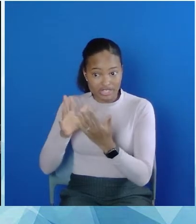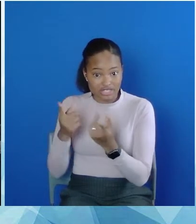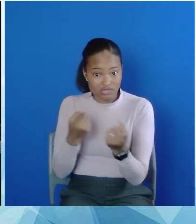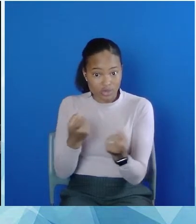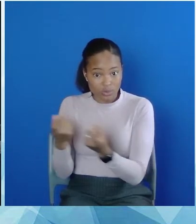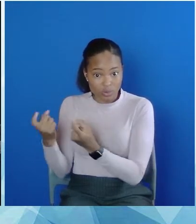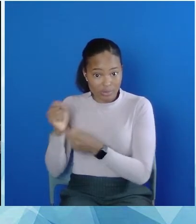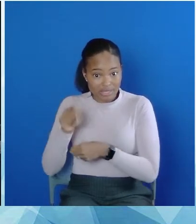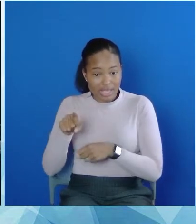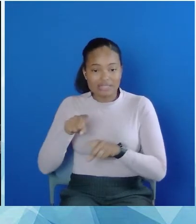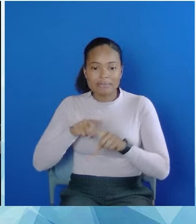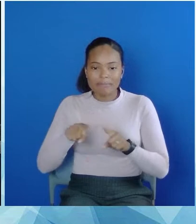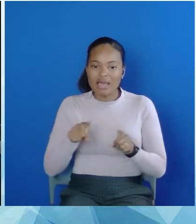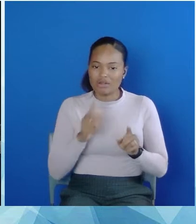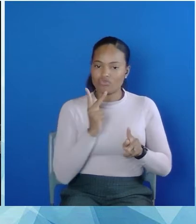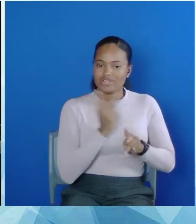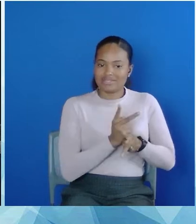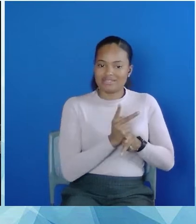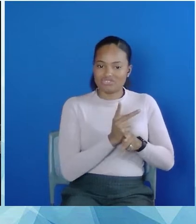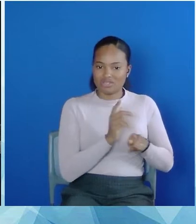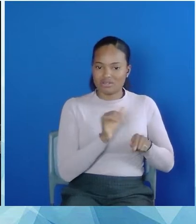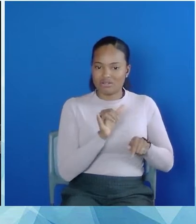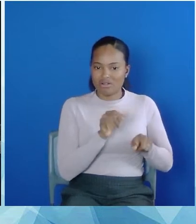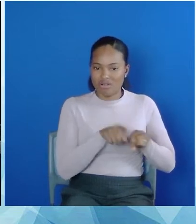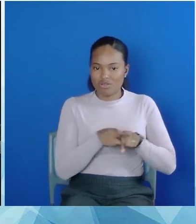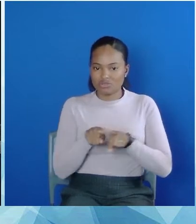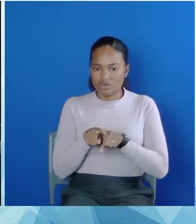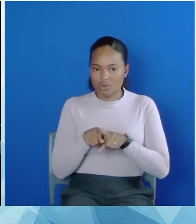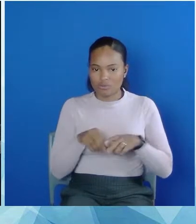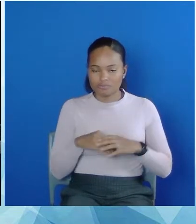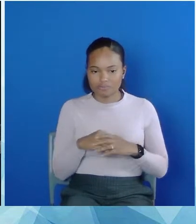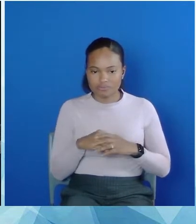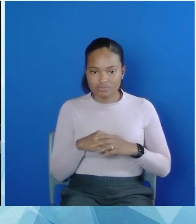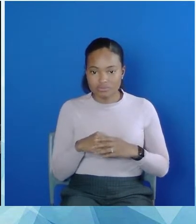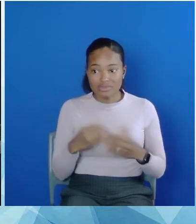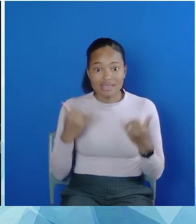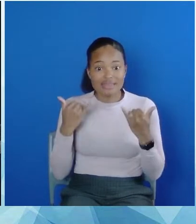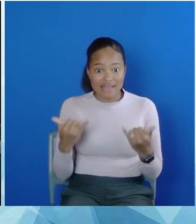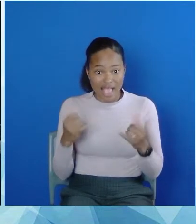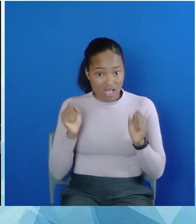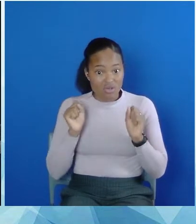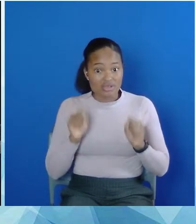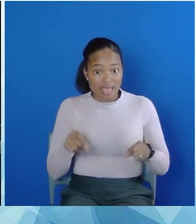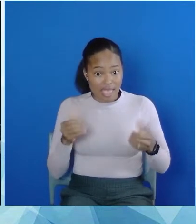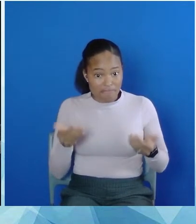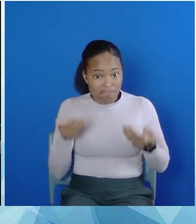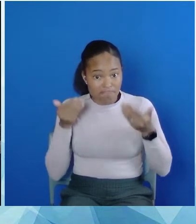as well of our staff members. We have been given the green light to continue to